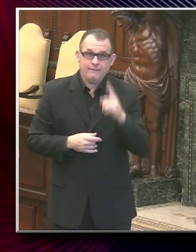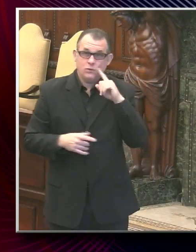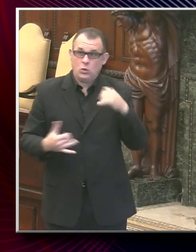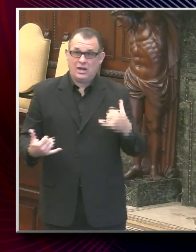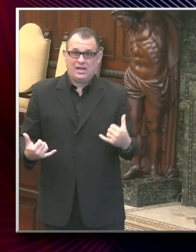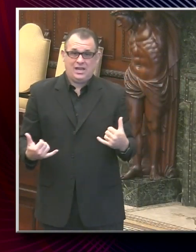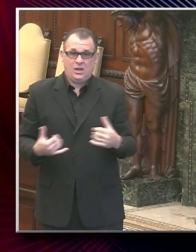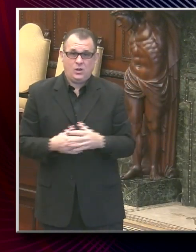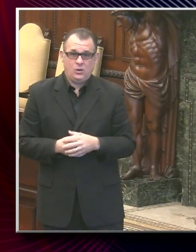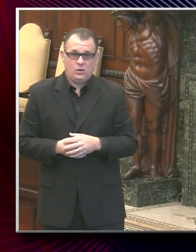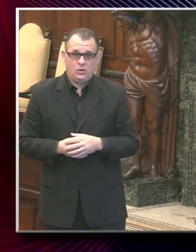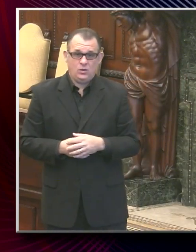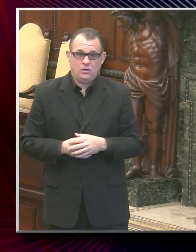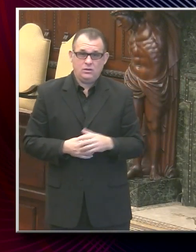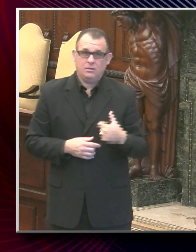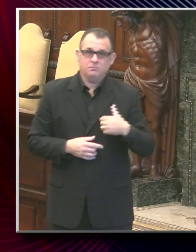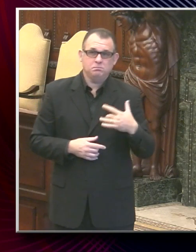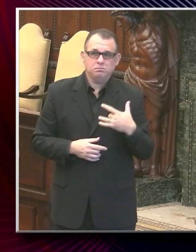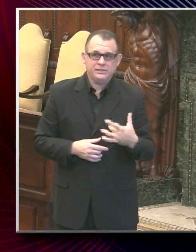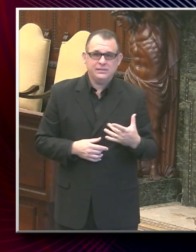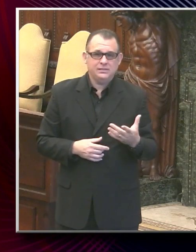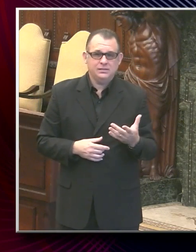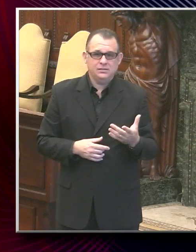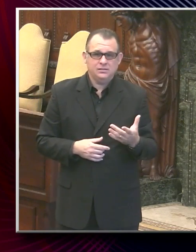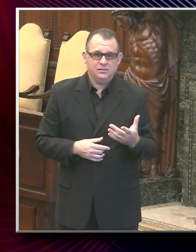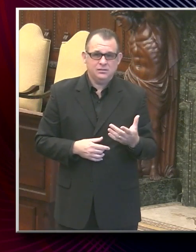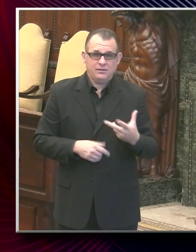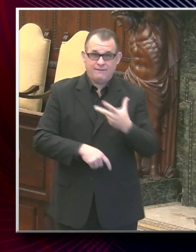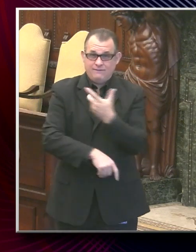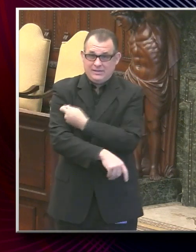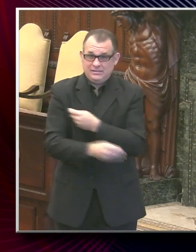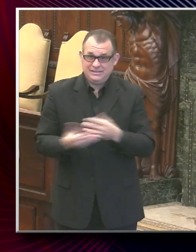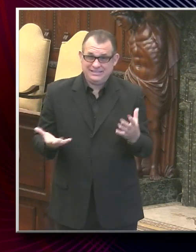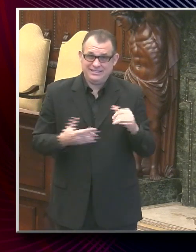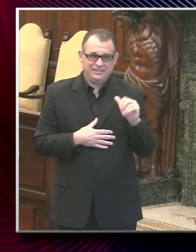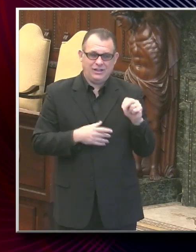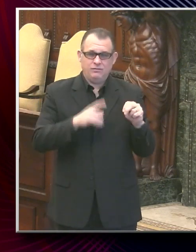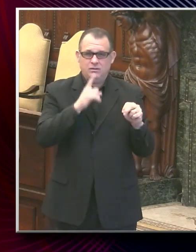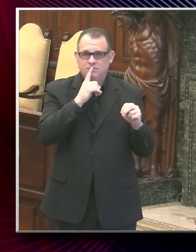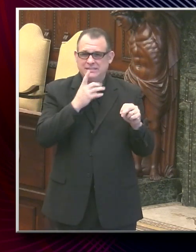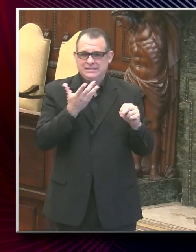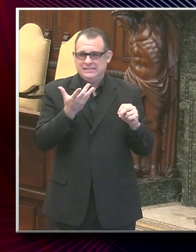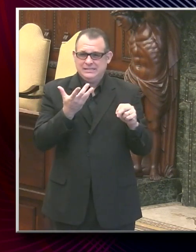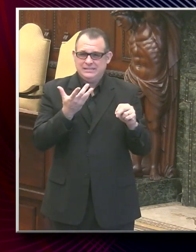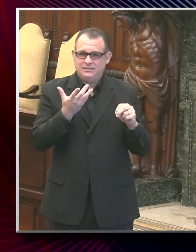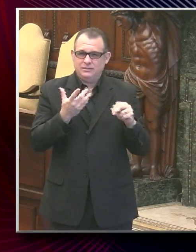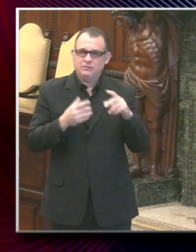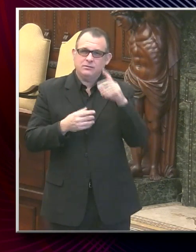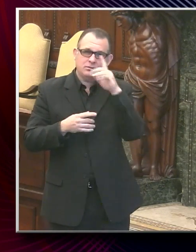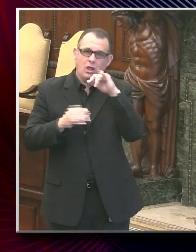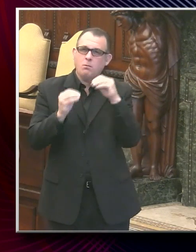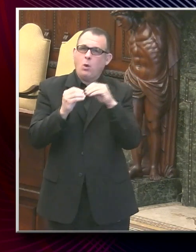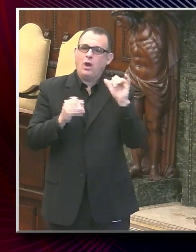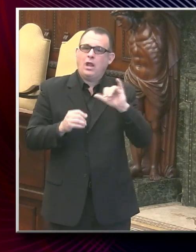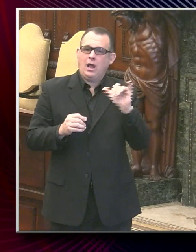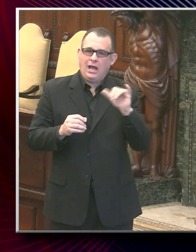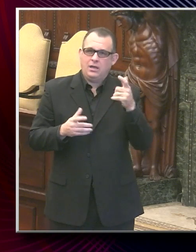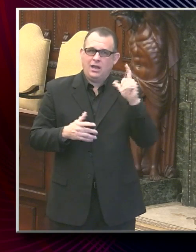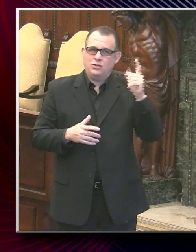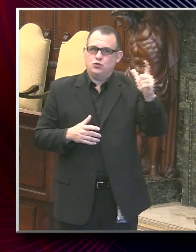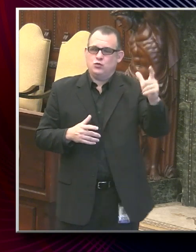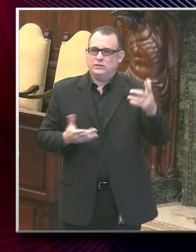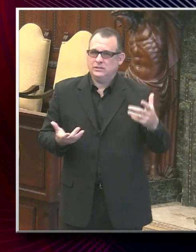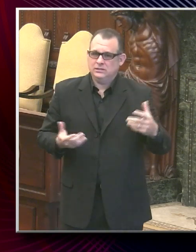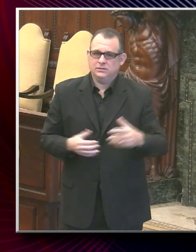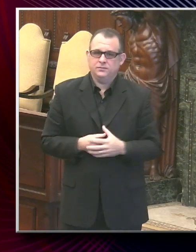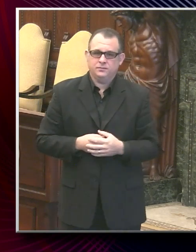very unlikely that we're going to be putting a vaccine out in January. I think it's more likely going to be sometime during the year. All right. Thank you.